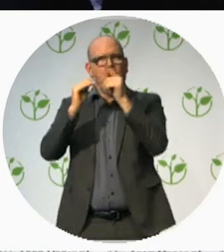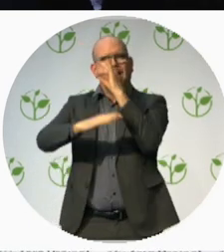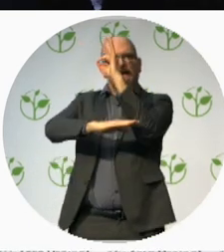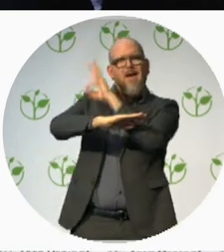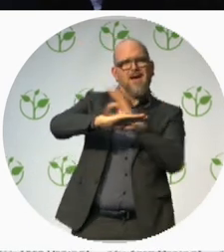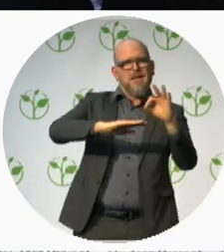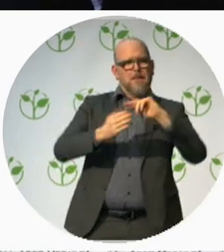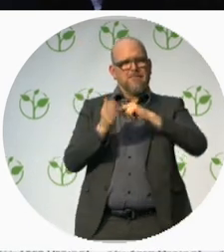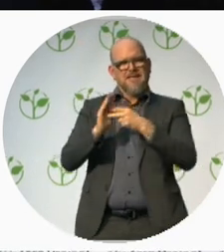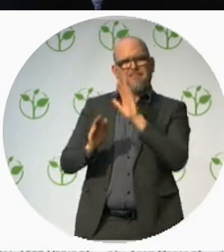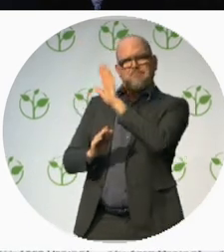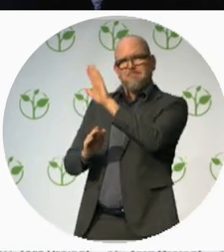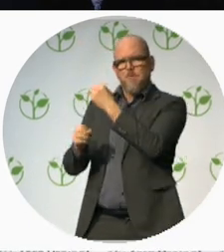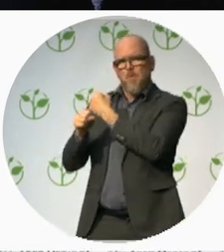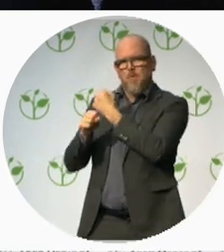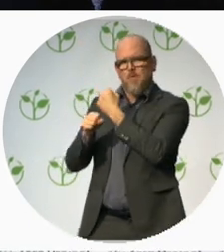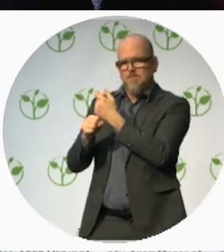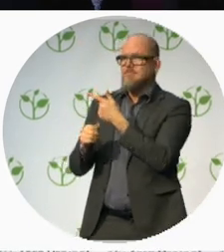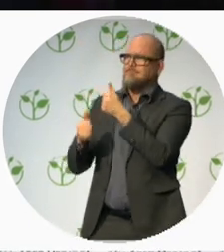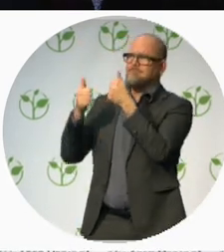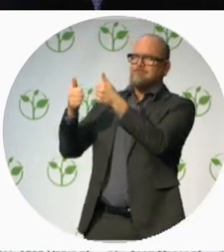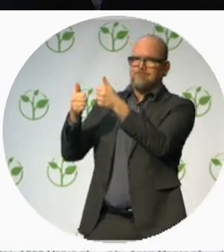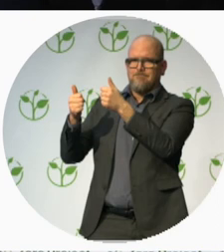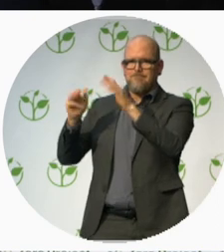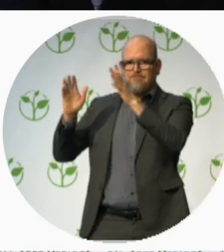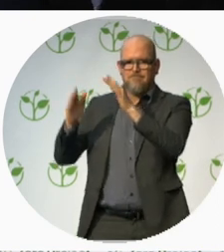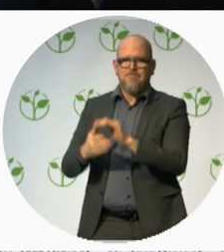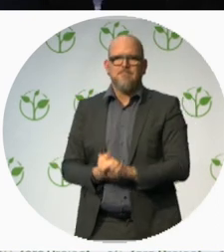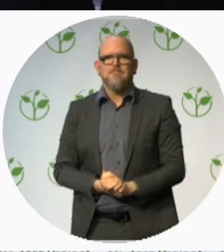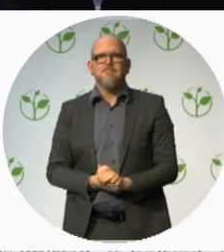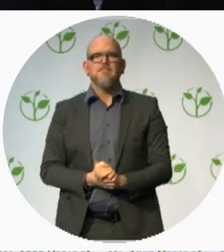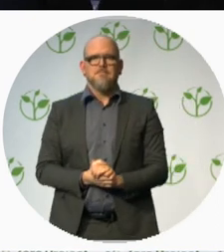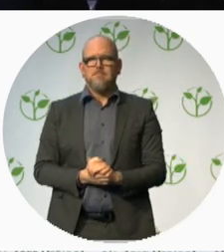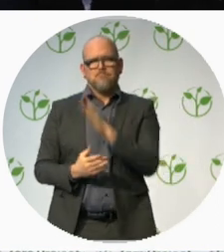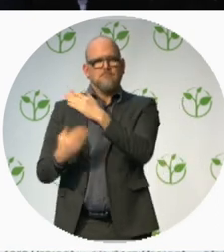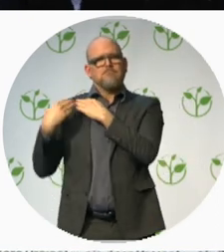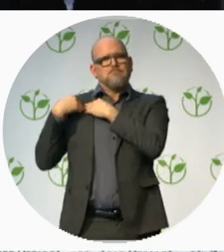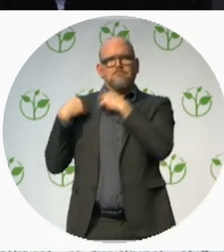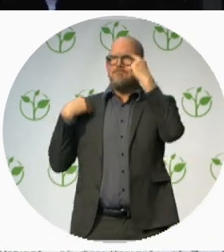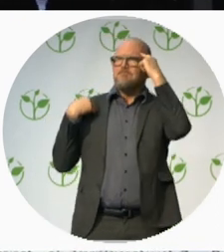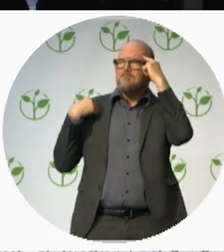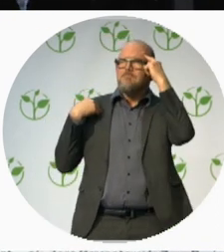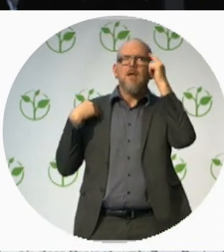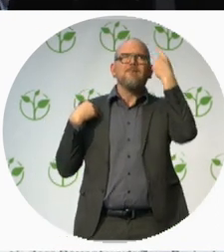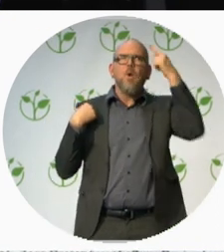design requirements in their areas of responsibilities by 2025.